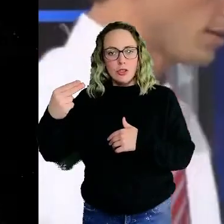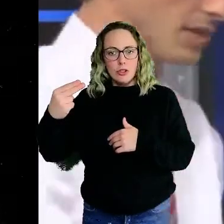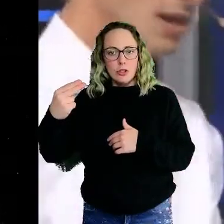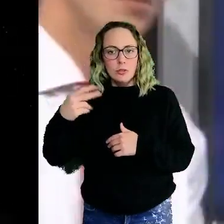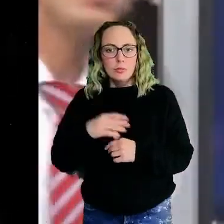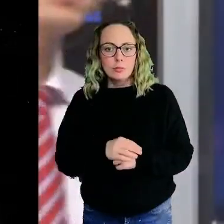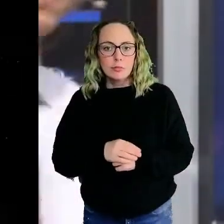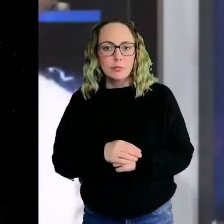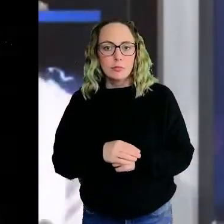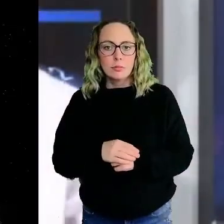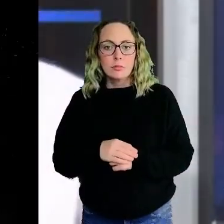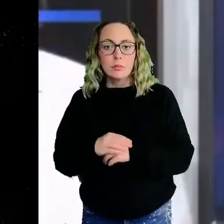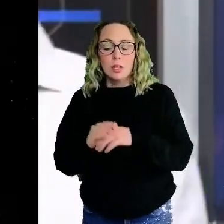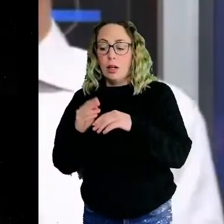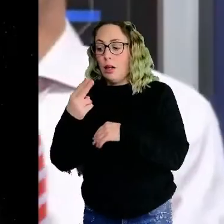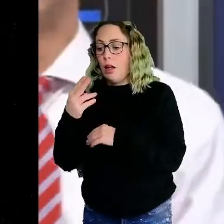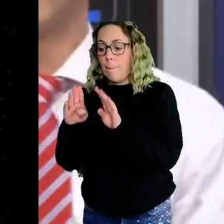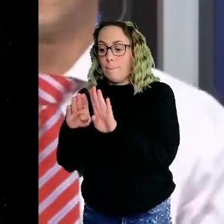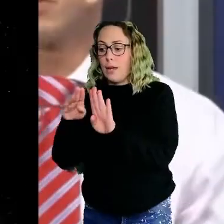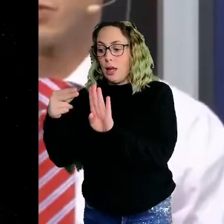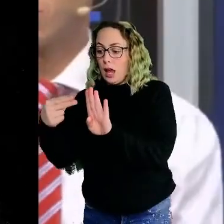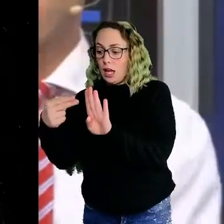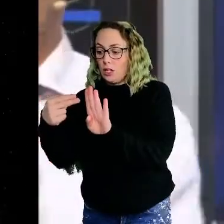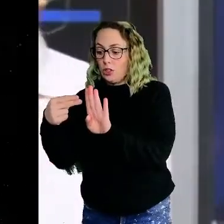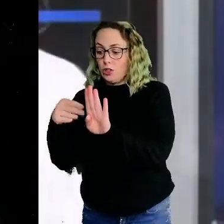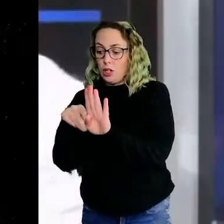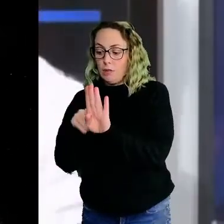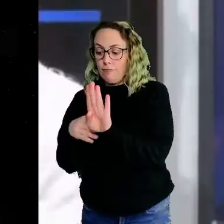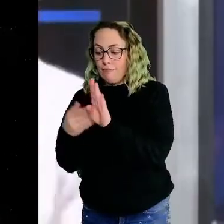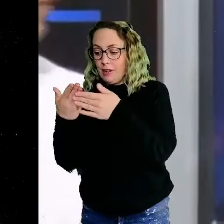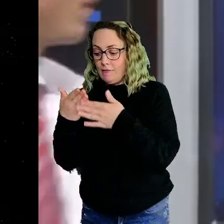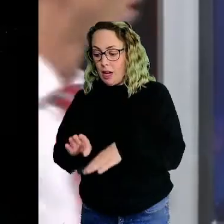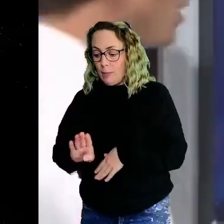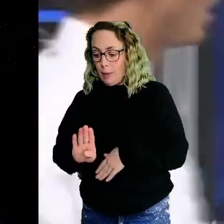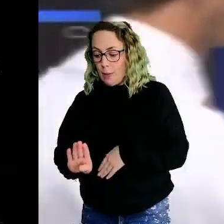cancel themselves out because anything divided by itself is just 1.